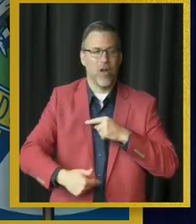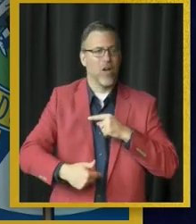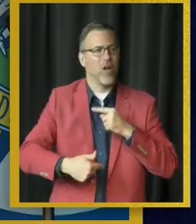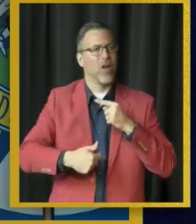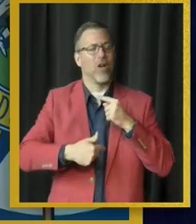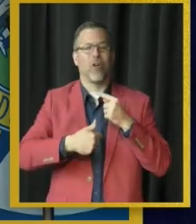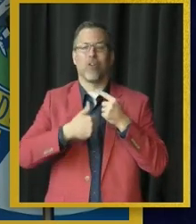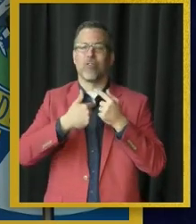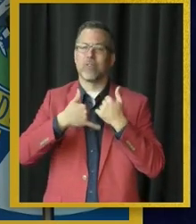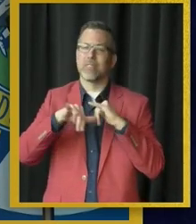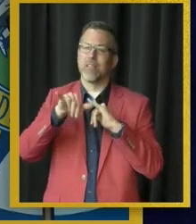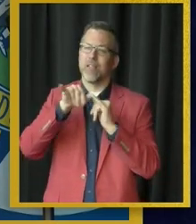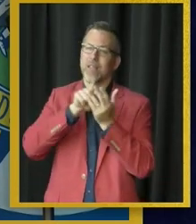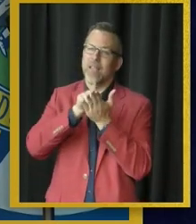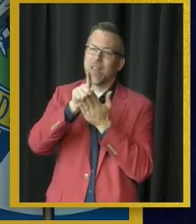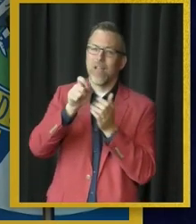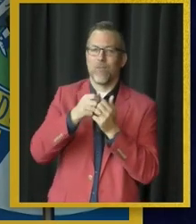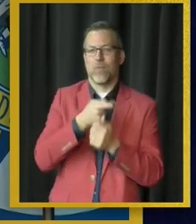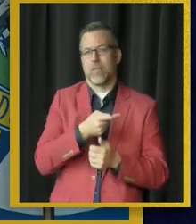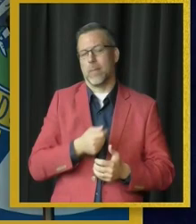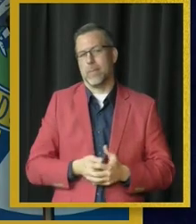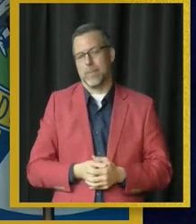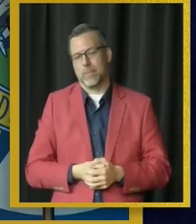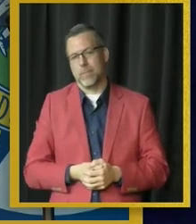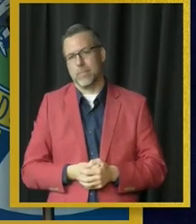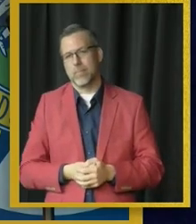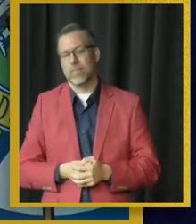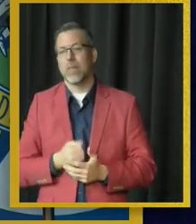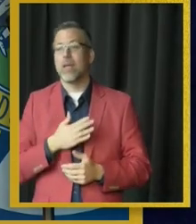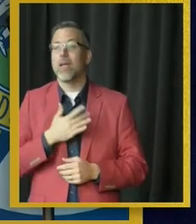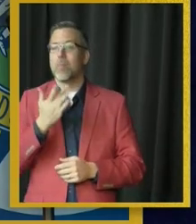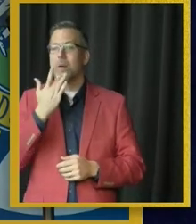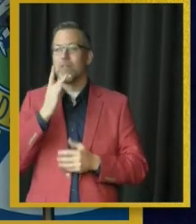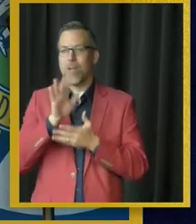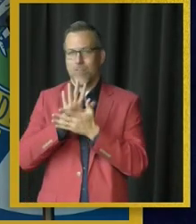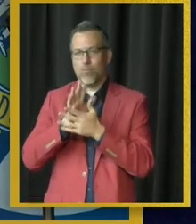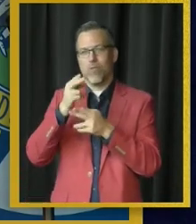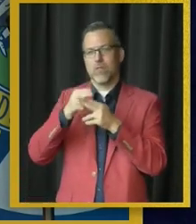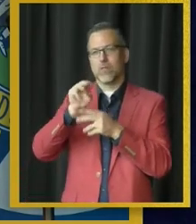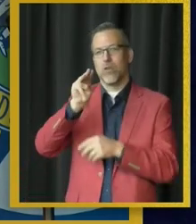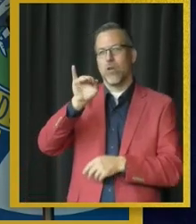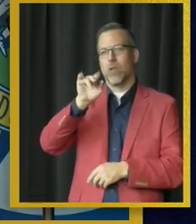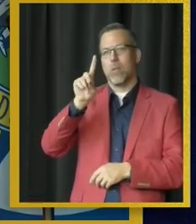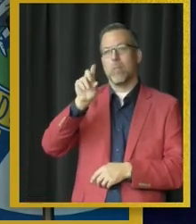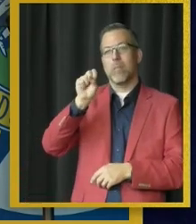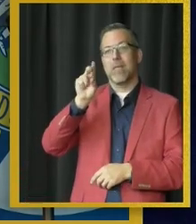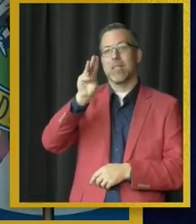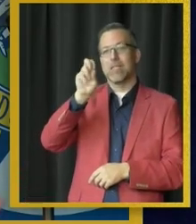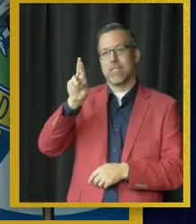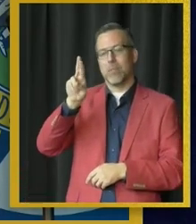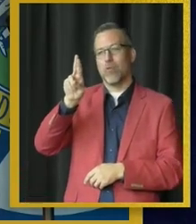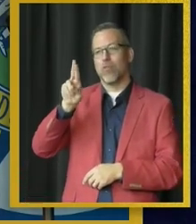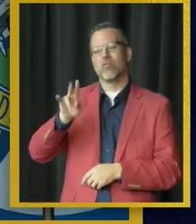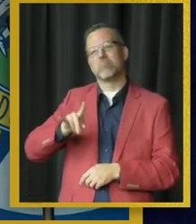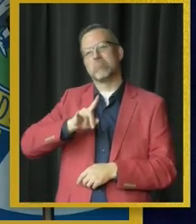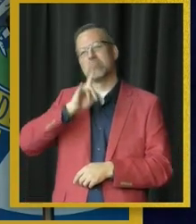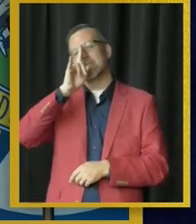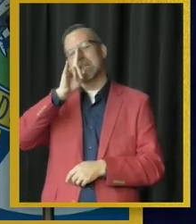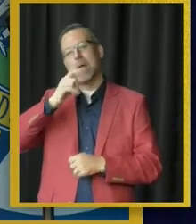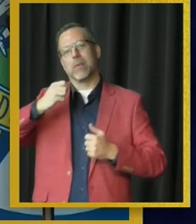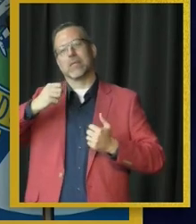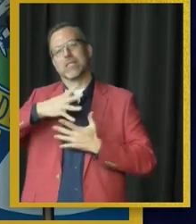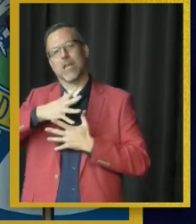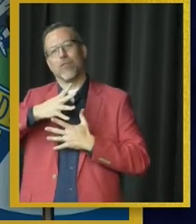love with them. My favorite movie is Midsummer. It's a snobby horror written and directed by